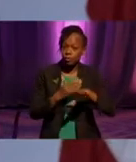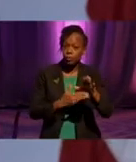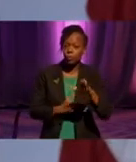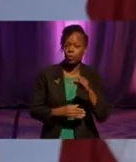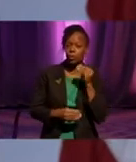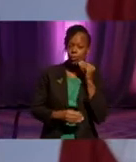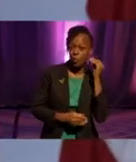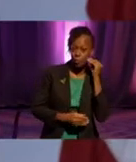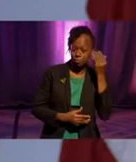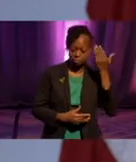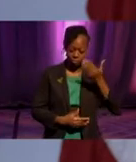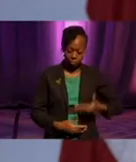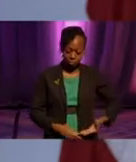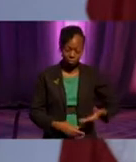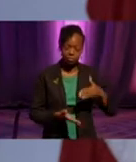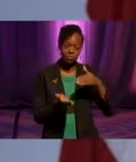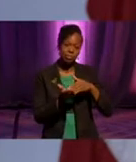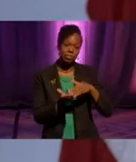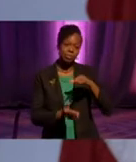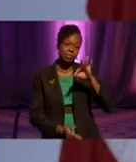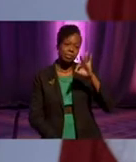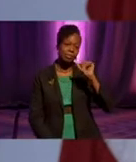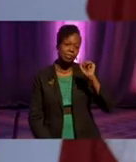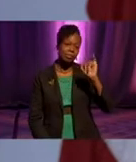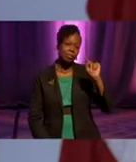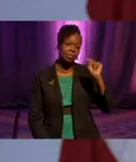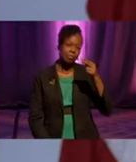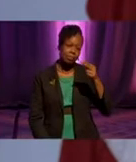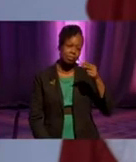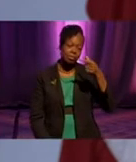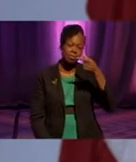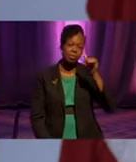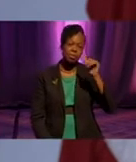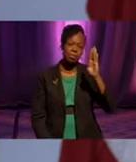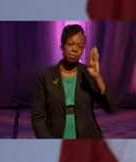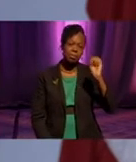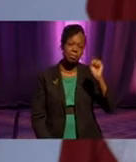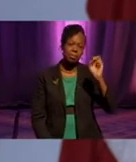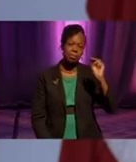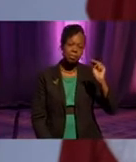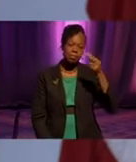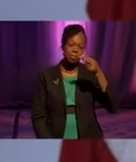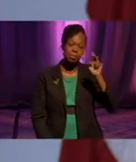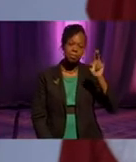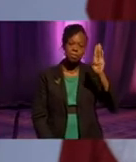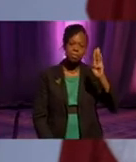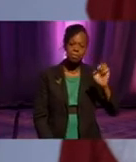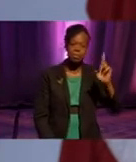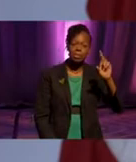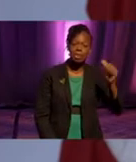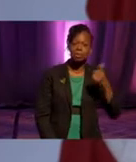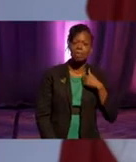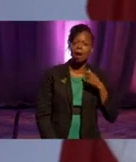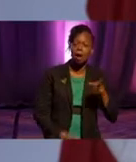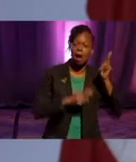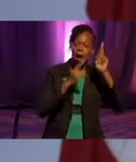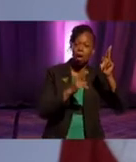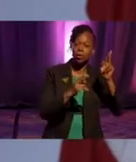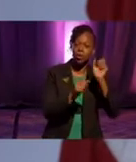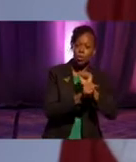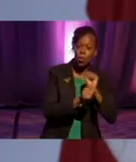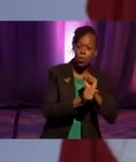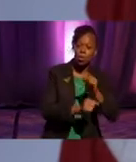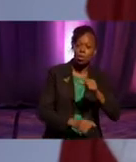Faith Gibson Hubbard, and it is my distinct honor to serve as both the Executive Director of Mayor Bowser's Thrive by 5 DC and the Director of the Mayor's Office